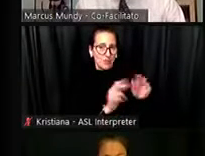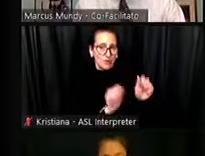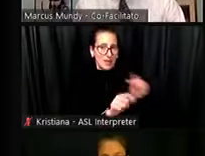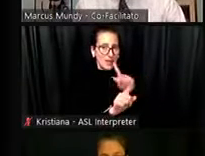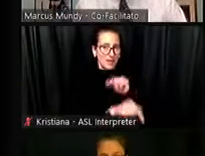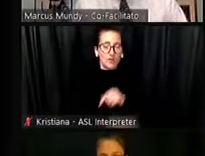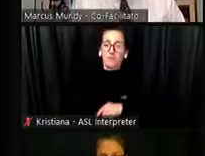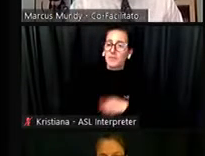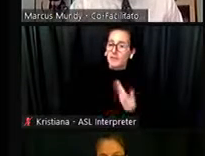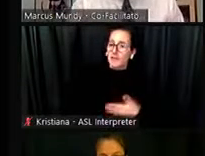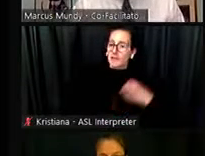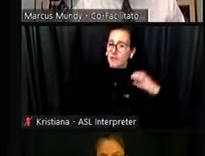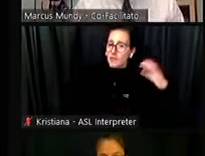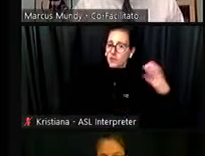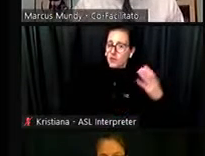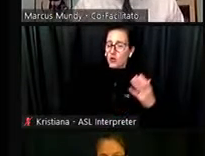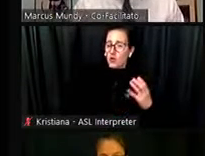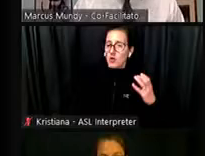This is